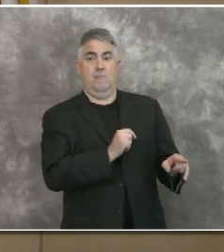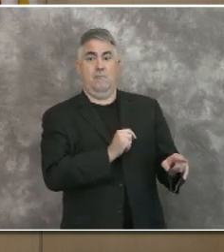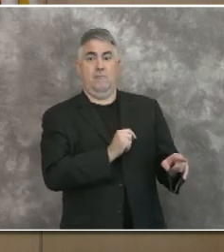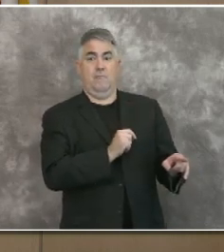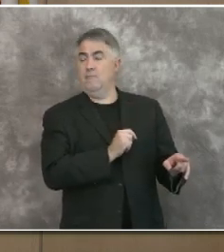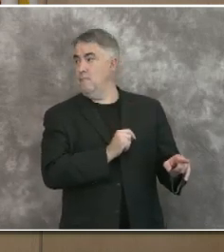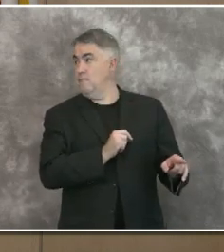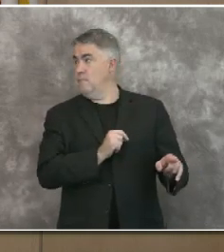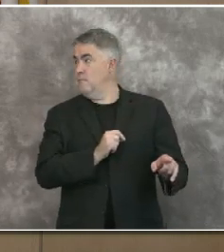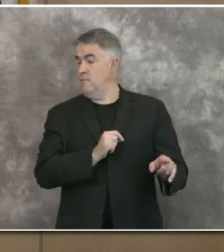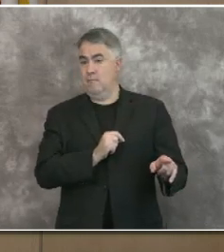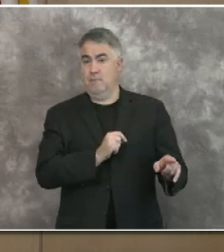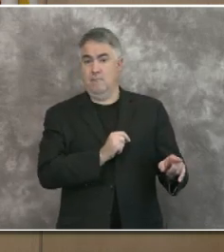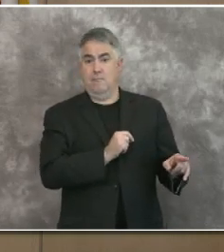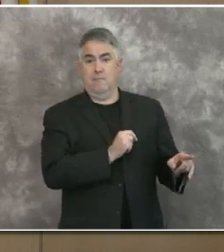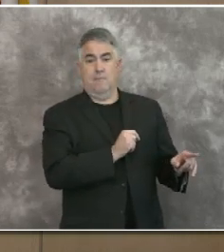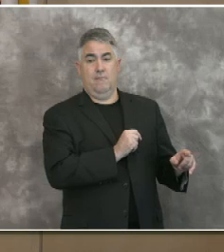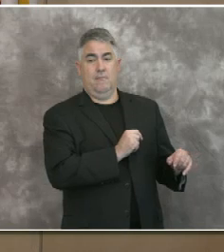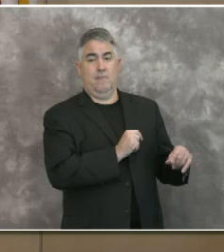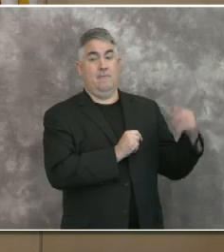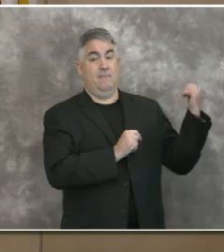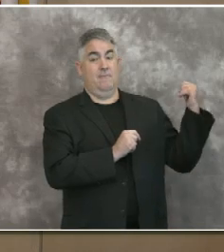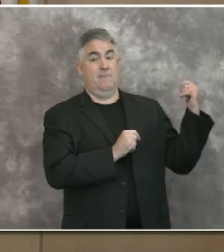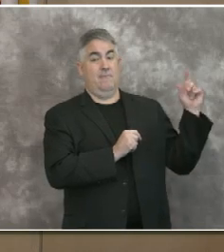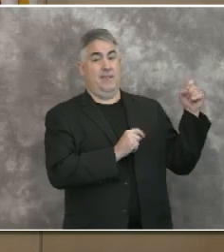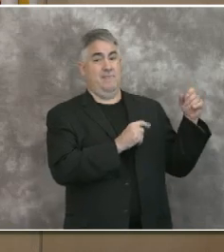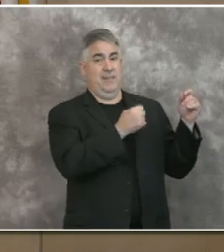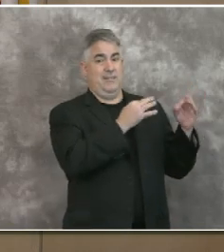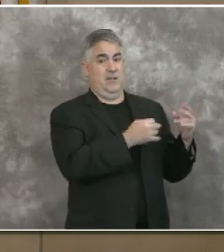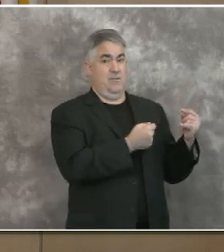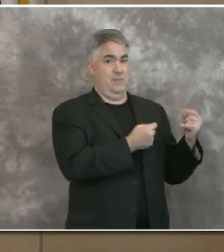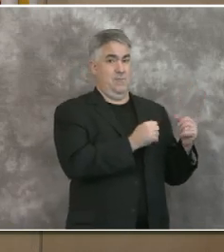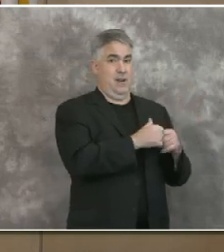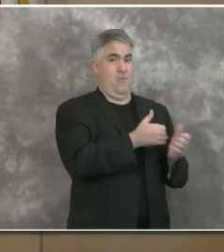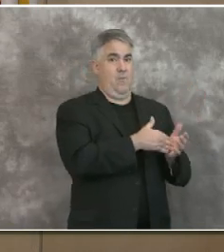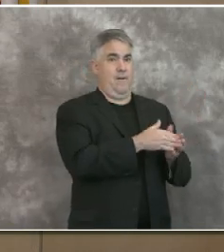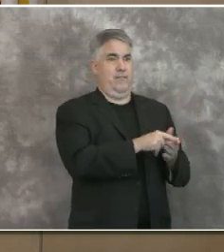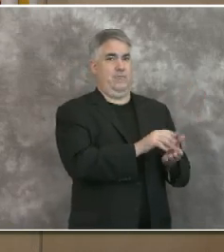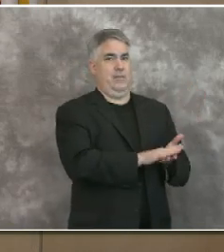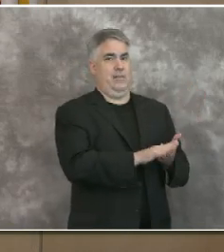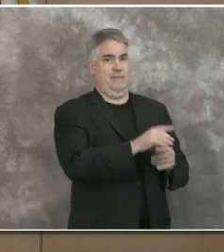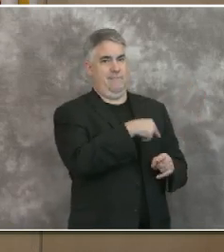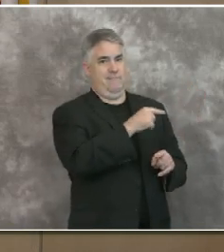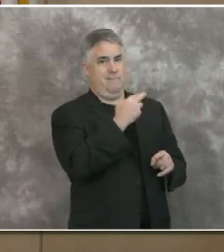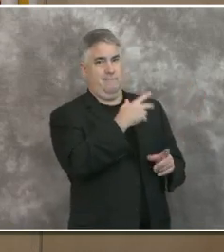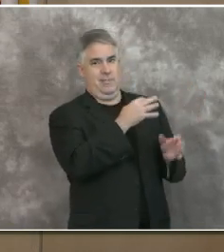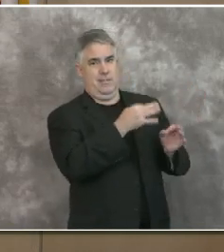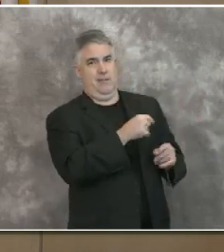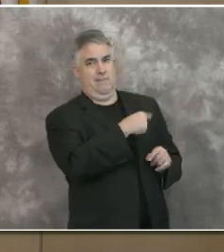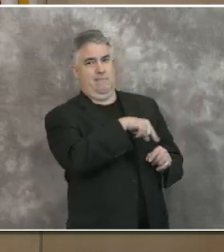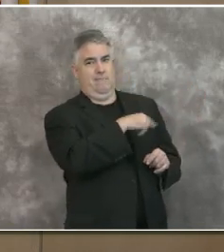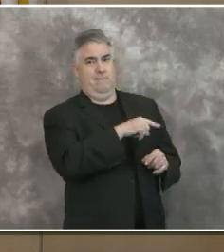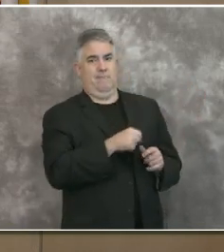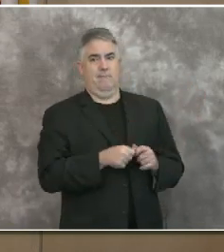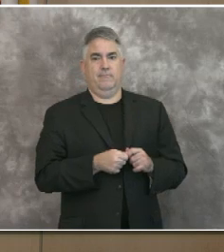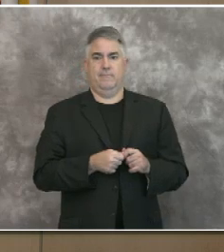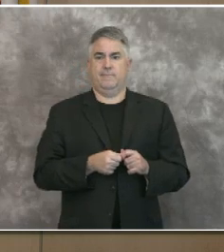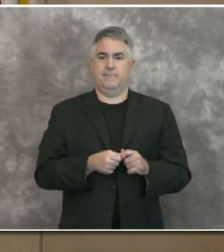the determination how often it should be cleaned. So they should be cleaned as often as they are